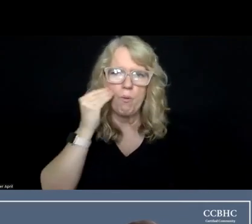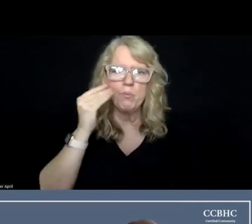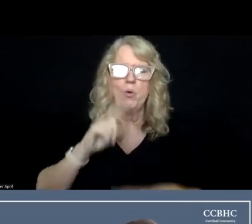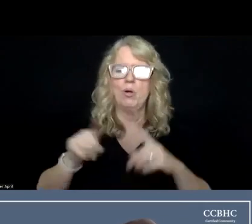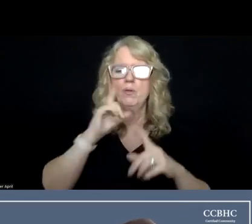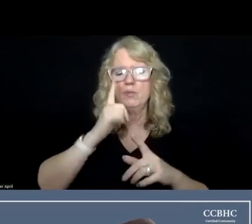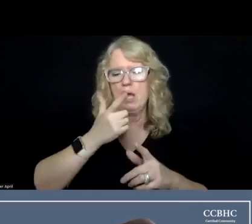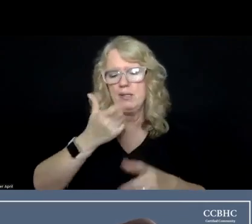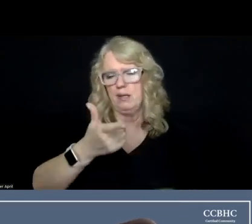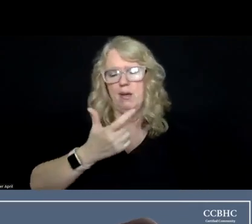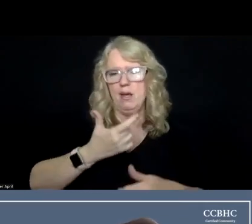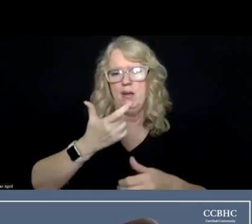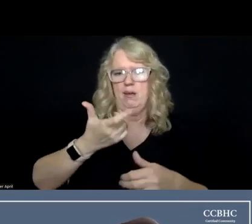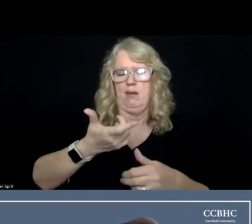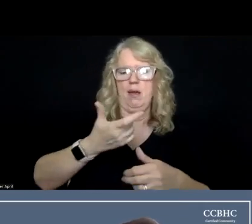state.